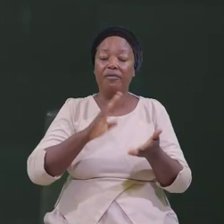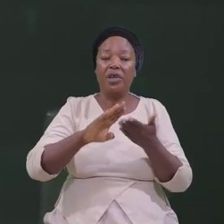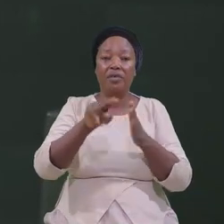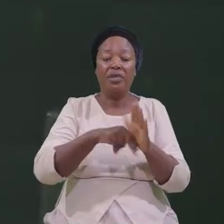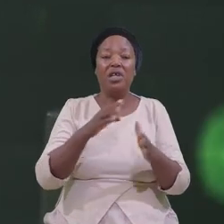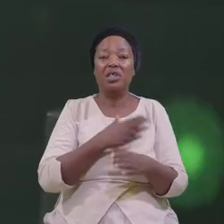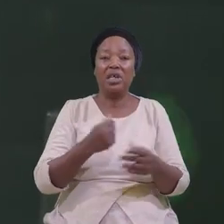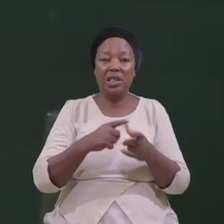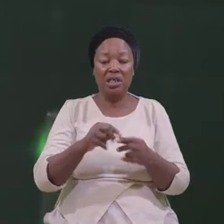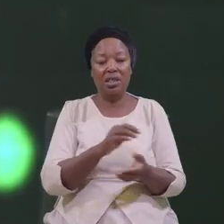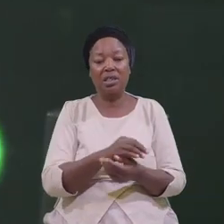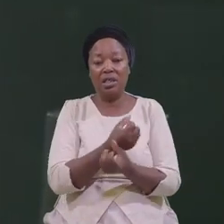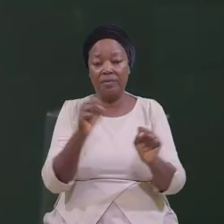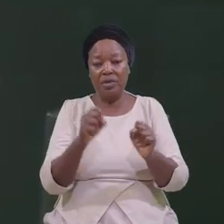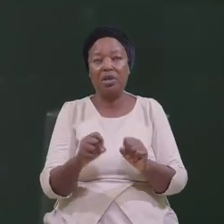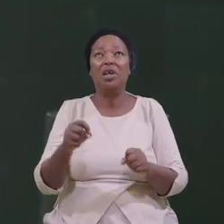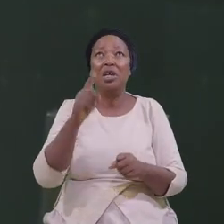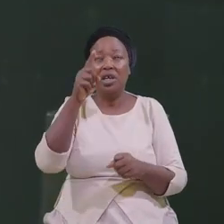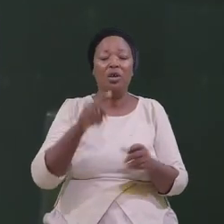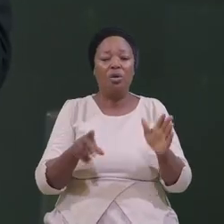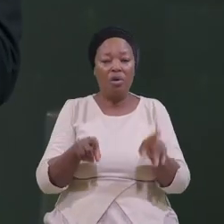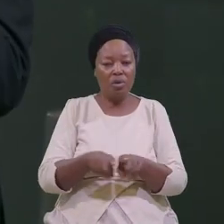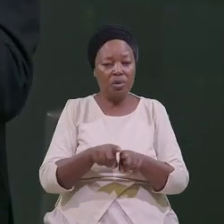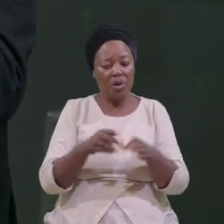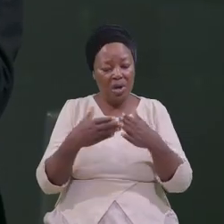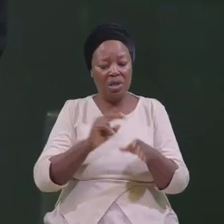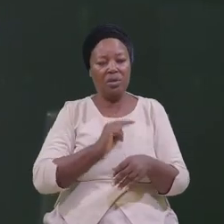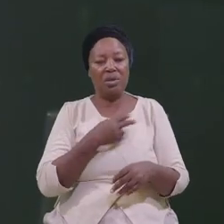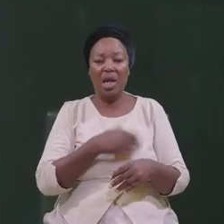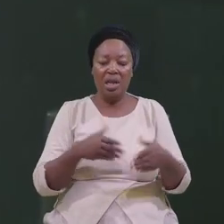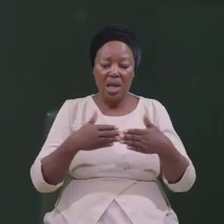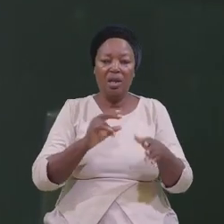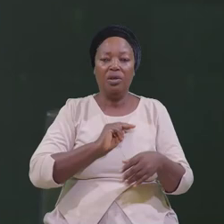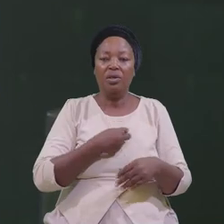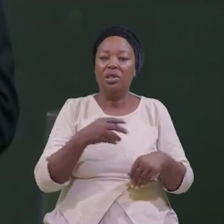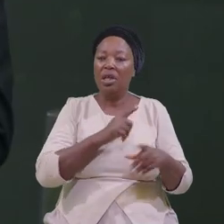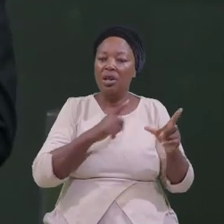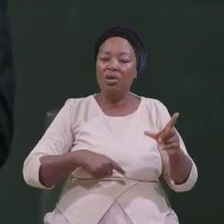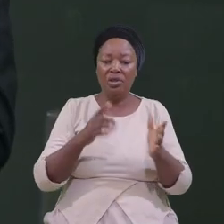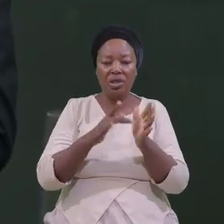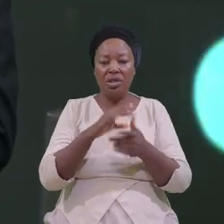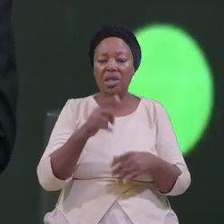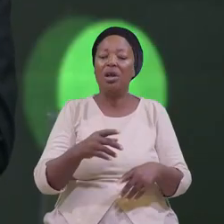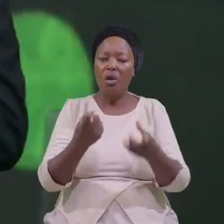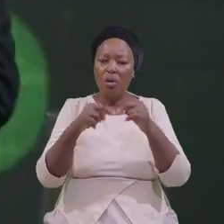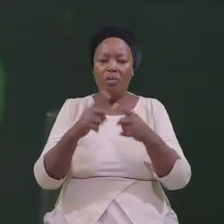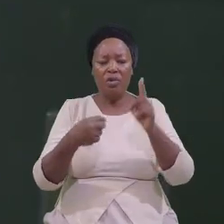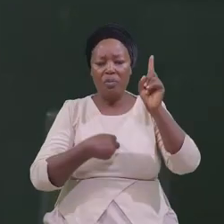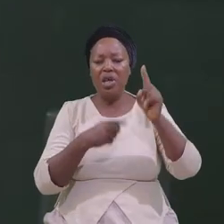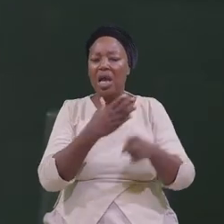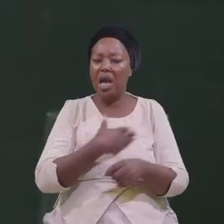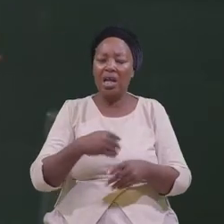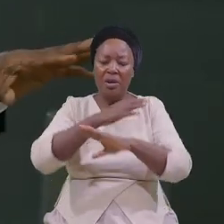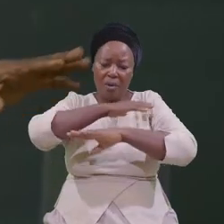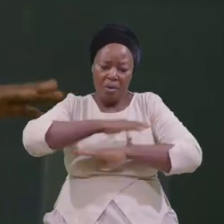and salvation. He also leads us, he guides us, because Jesus said, come unto me and rest. And